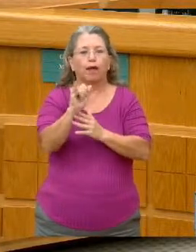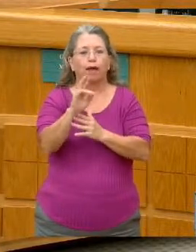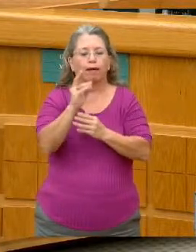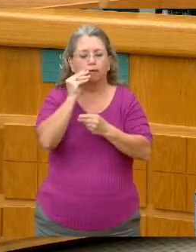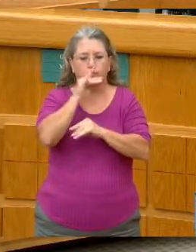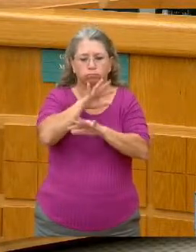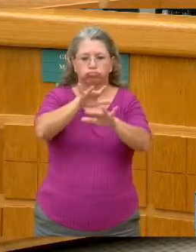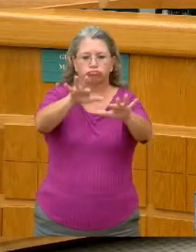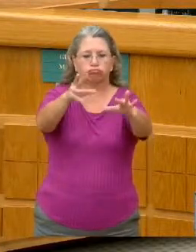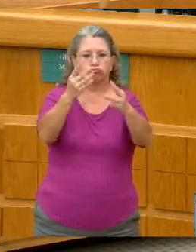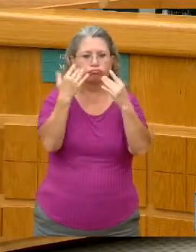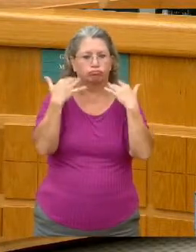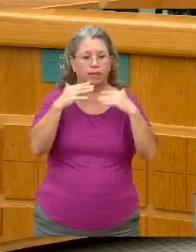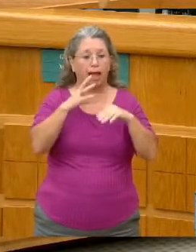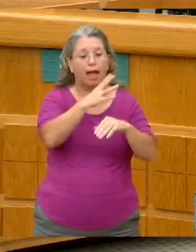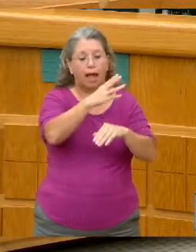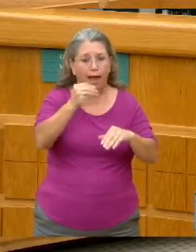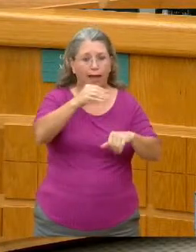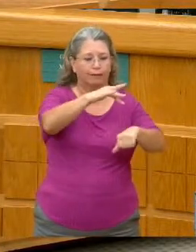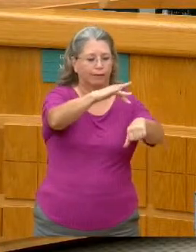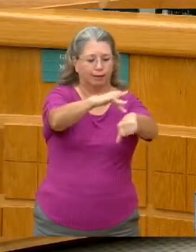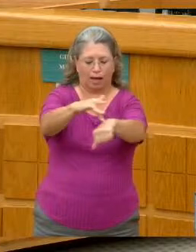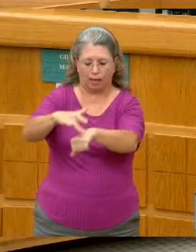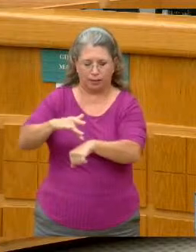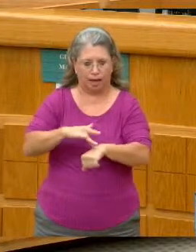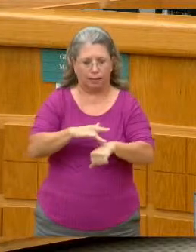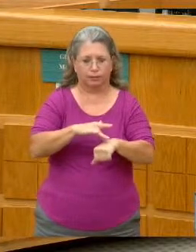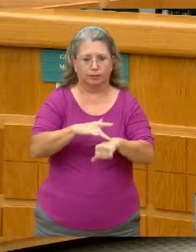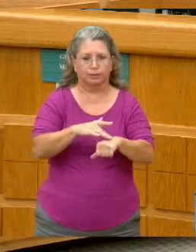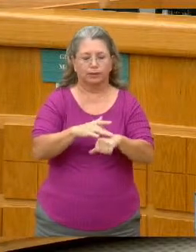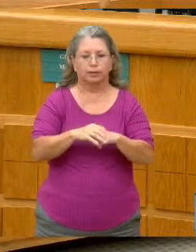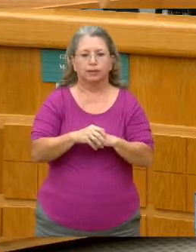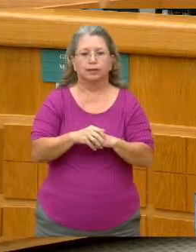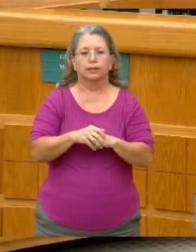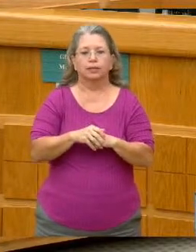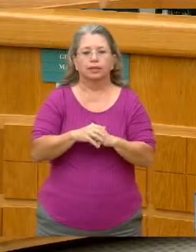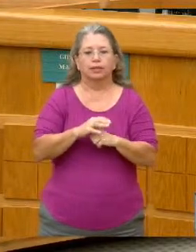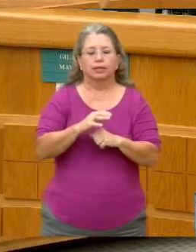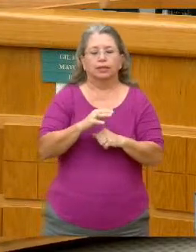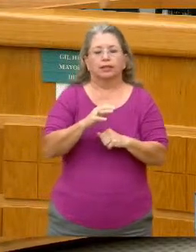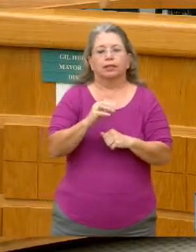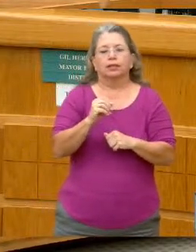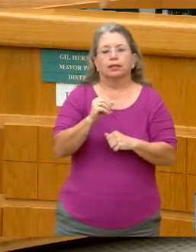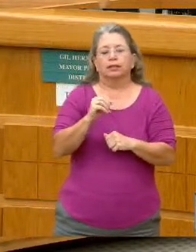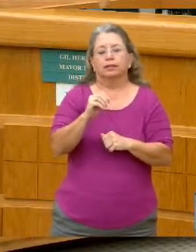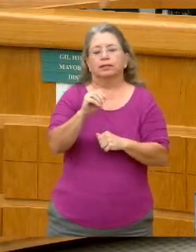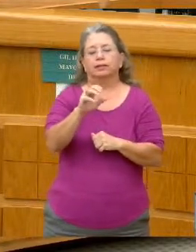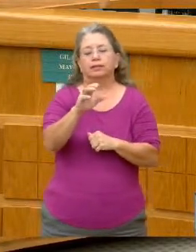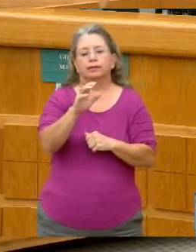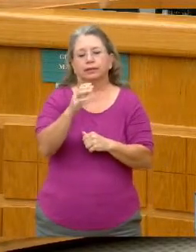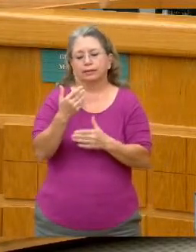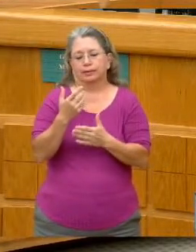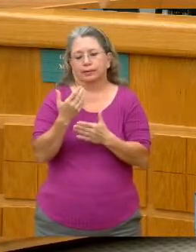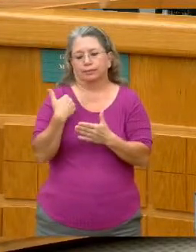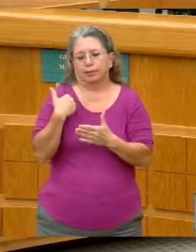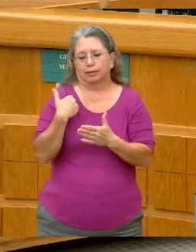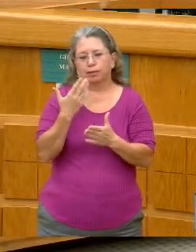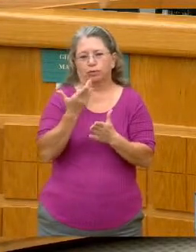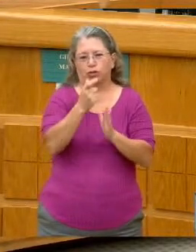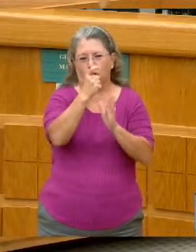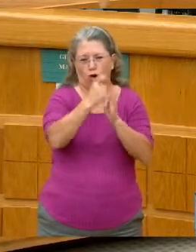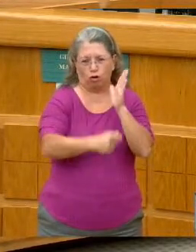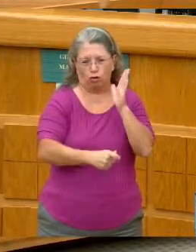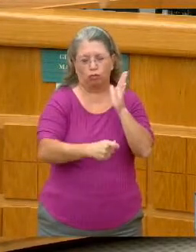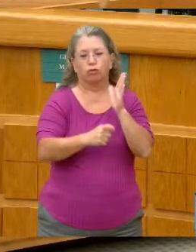paper published this past week that said that indeed COVID-19 can be transmitted through aerosolized particles. So it is